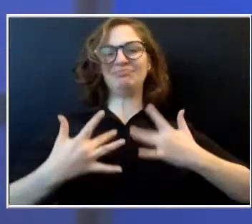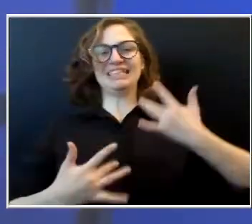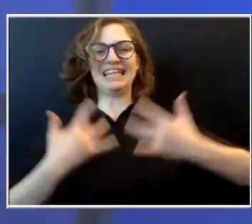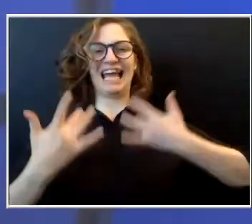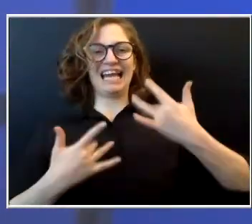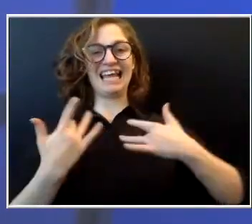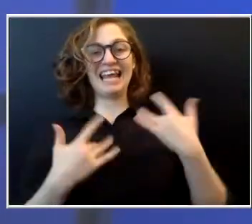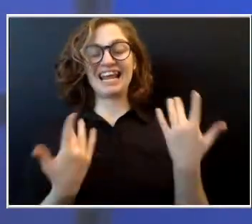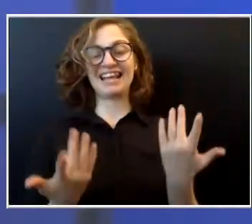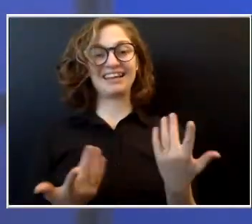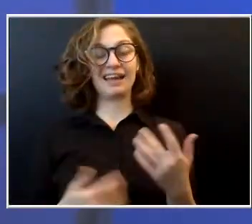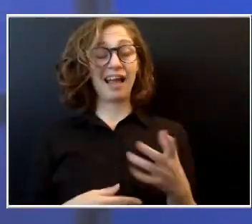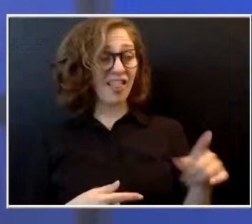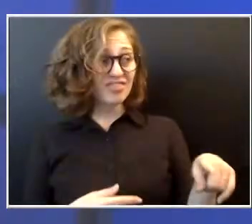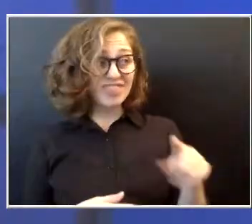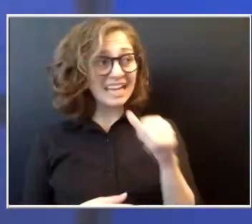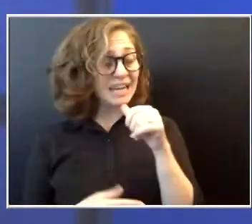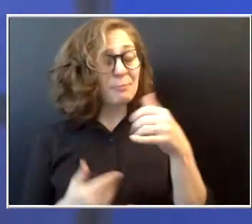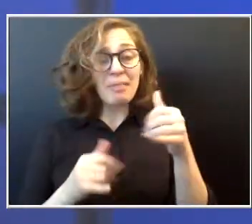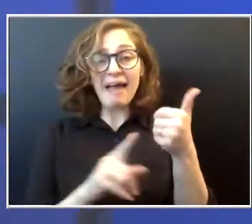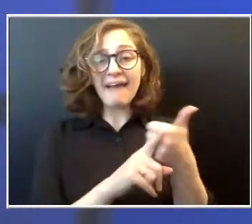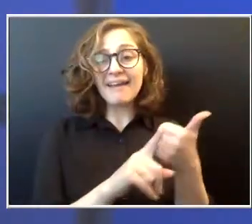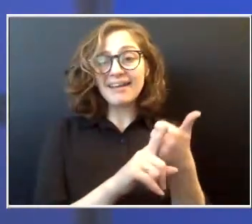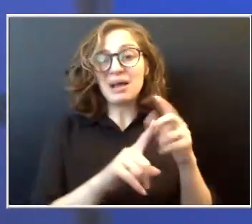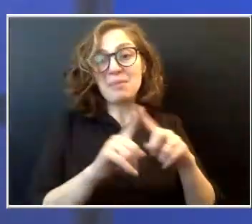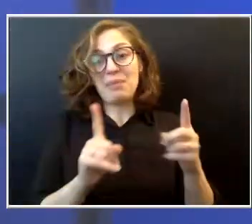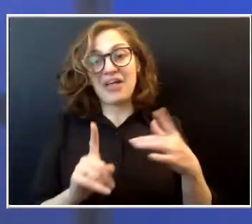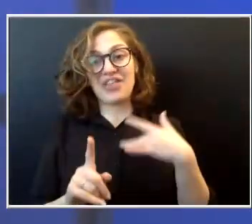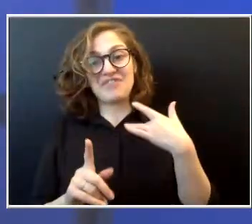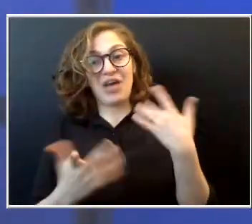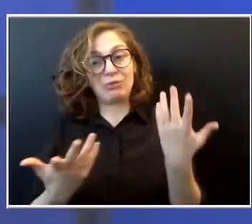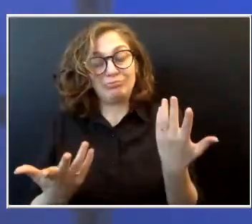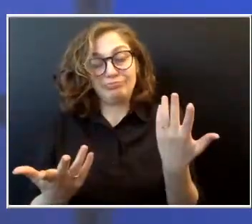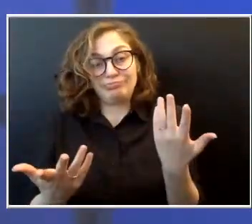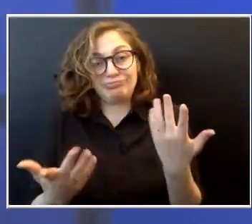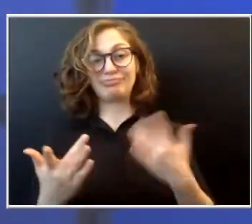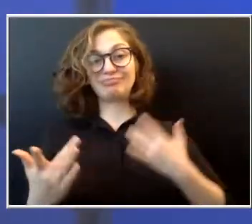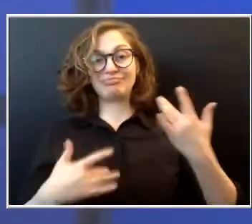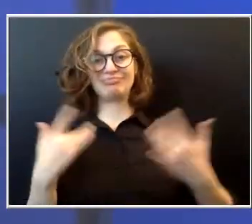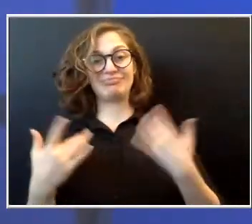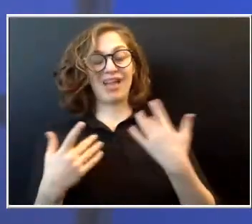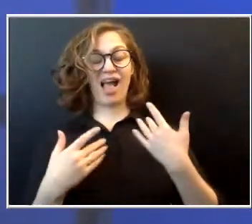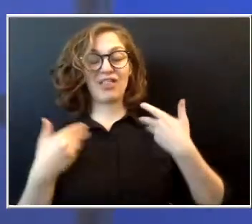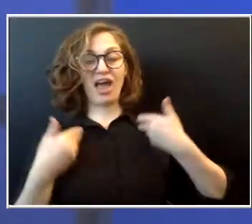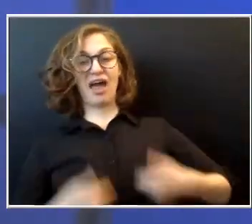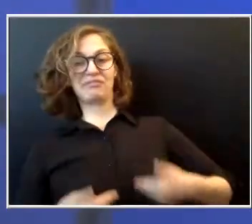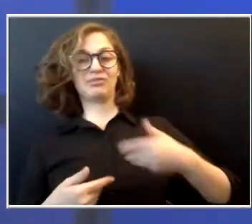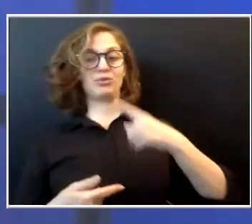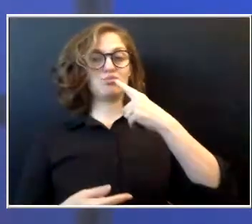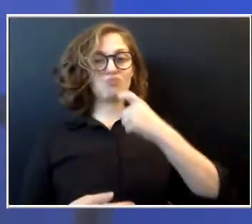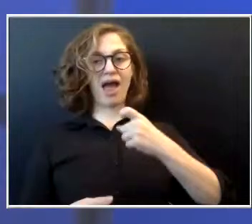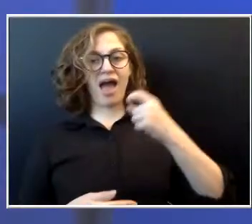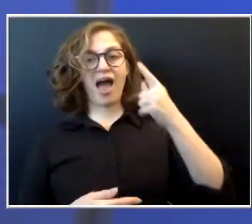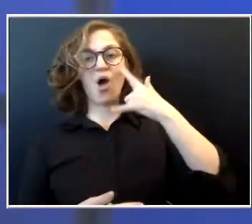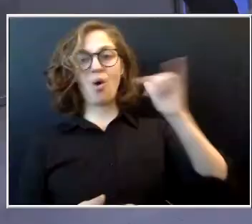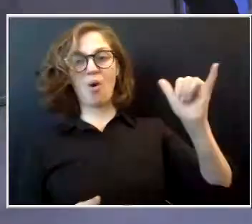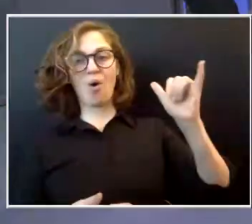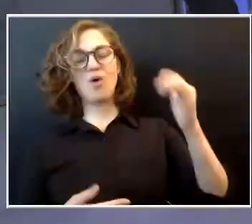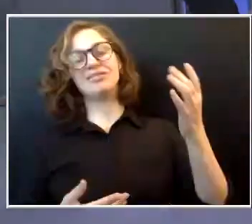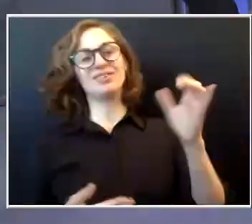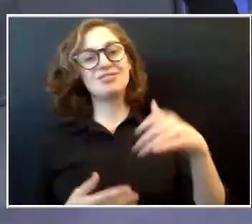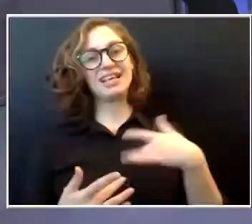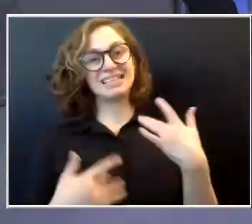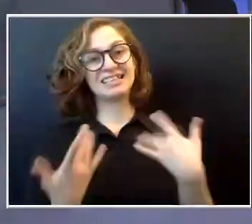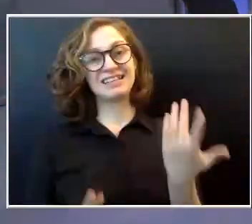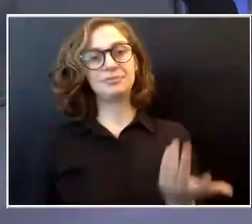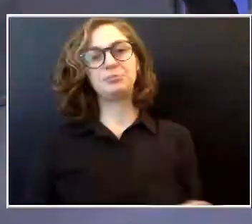But still, they feel like they did, and just because they're wearing the red and gold, and it's exciting, and I don't want to take any air out of it. Well, there are a lot of superstitious